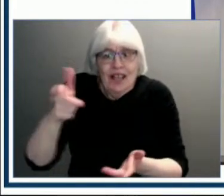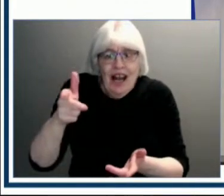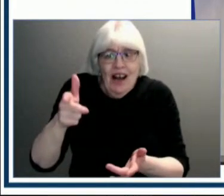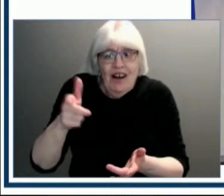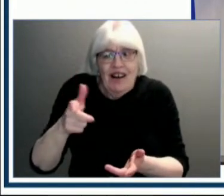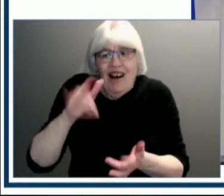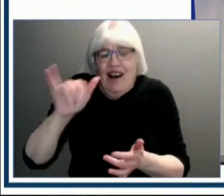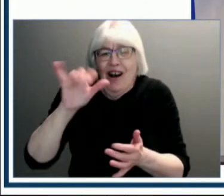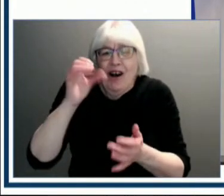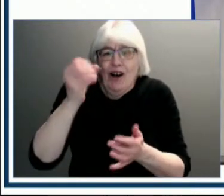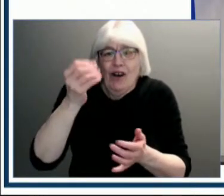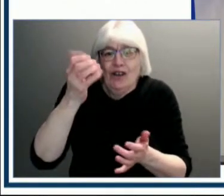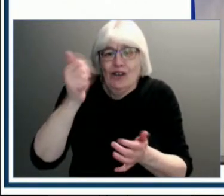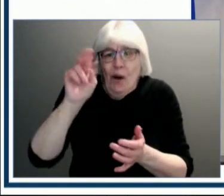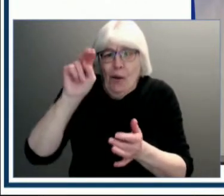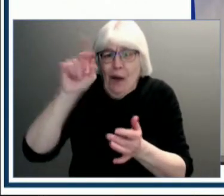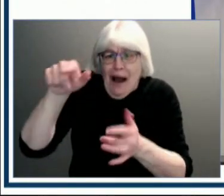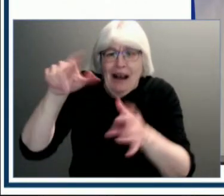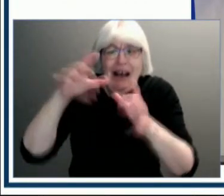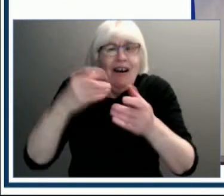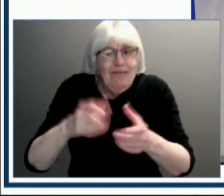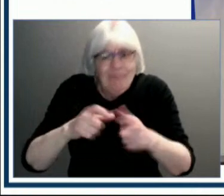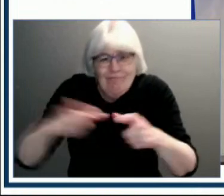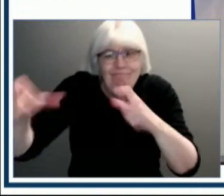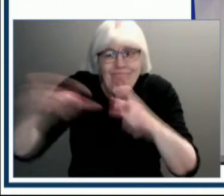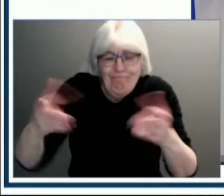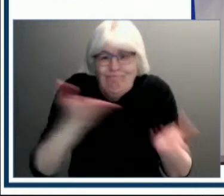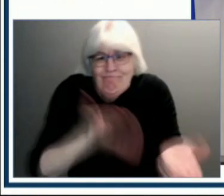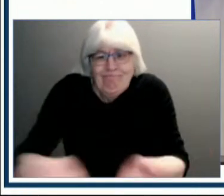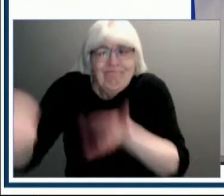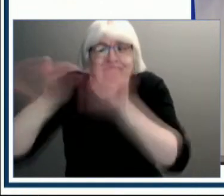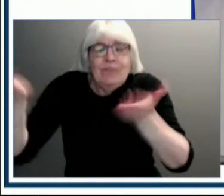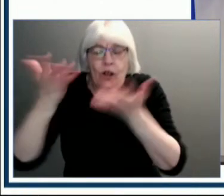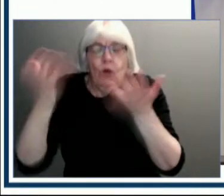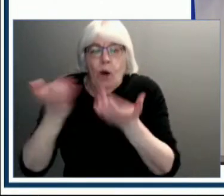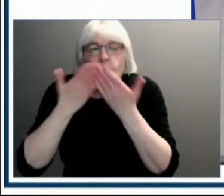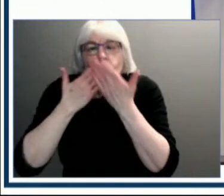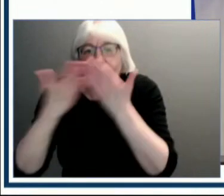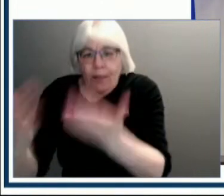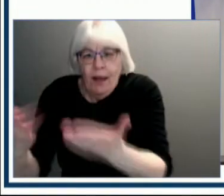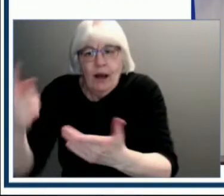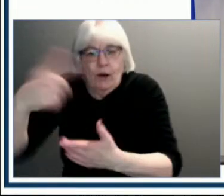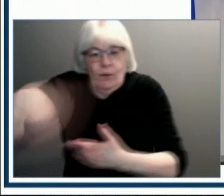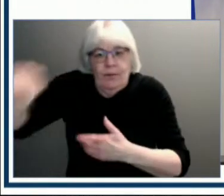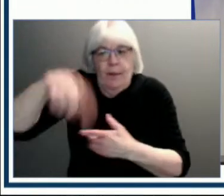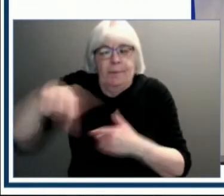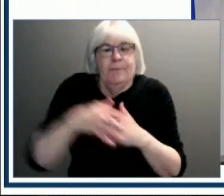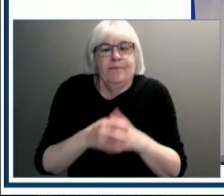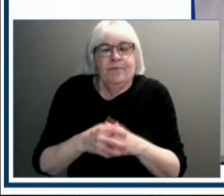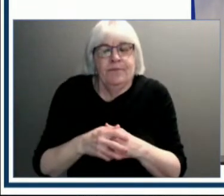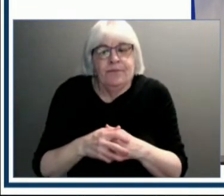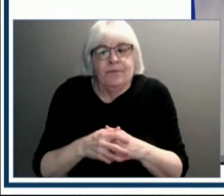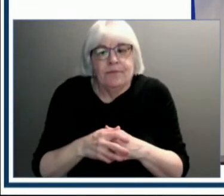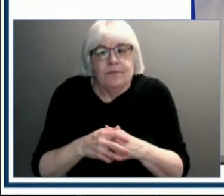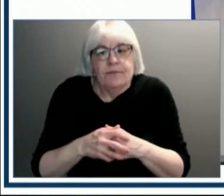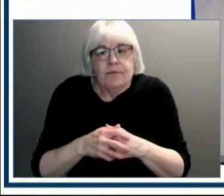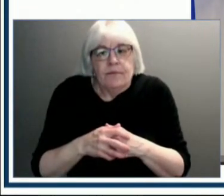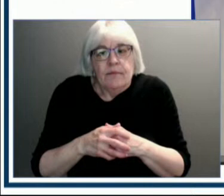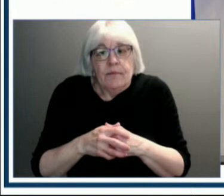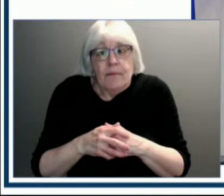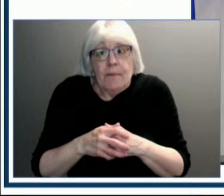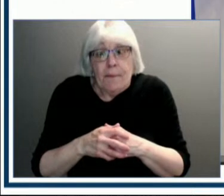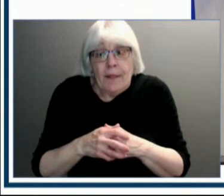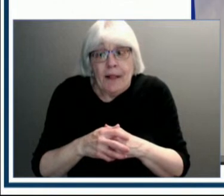that. Before I turn it over to Dr. Strang, let me just say to Nova Scotians, I share